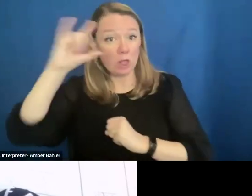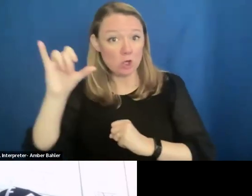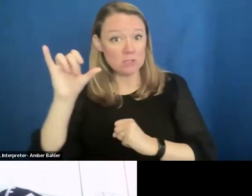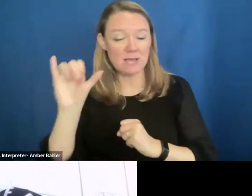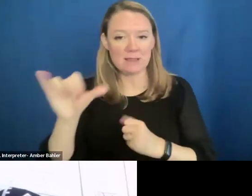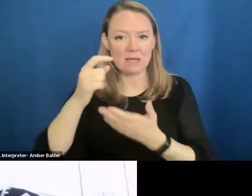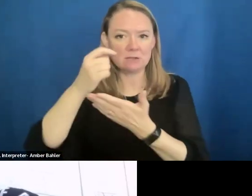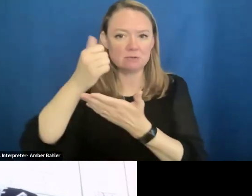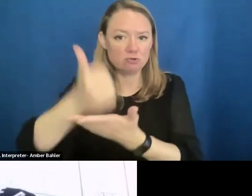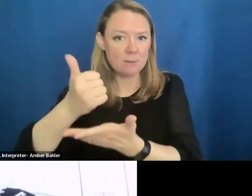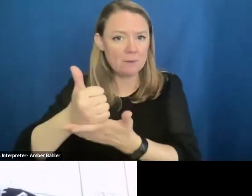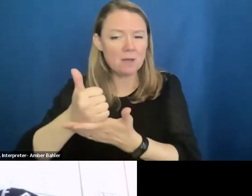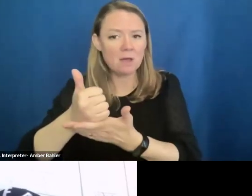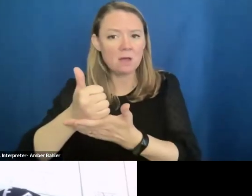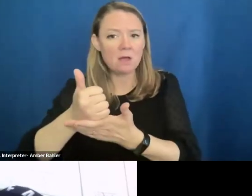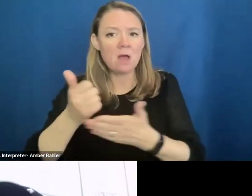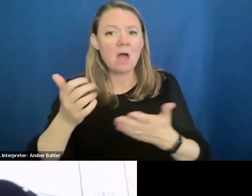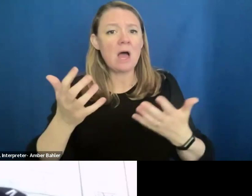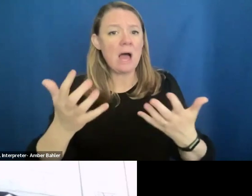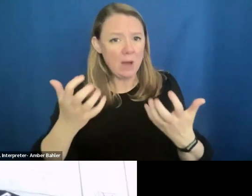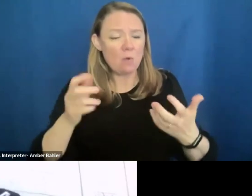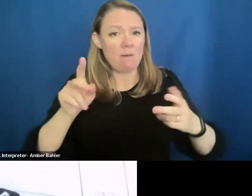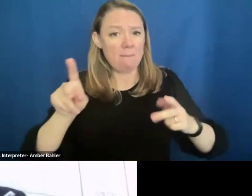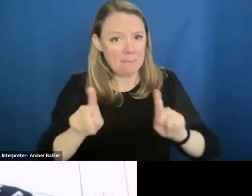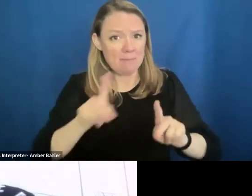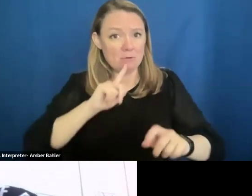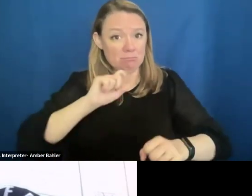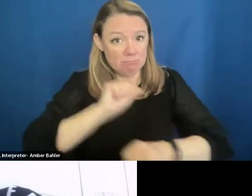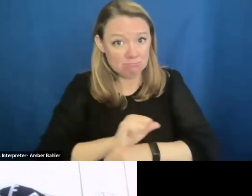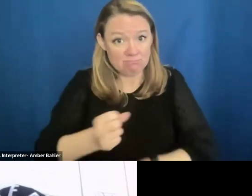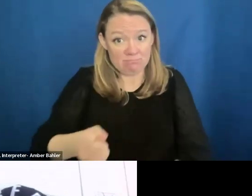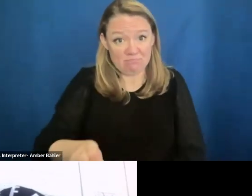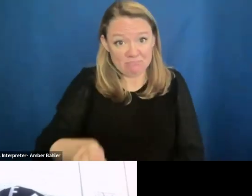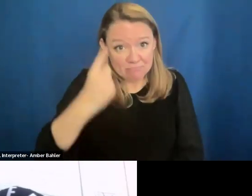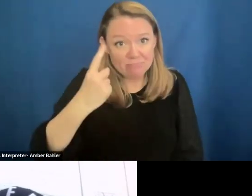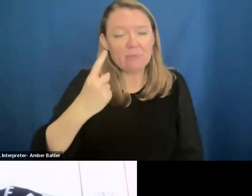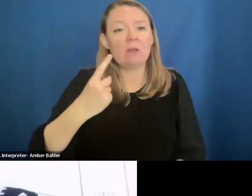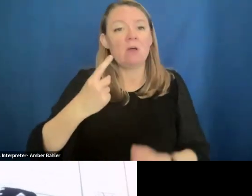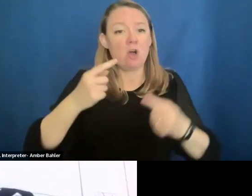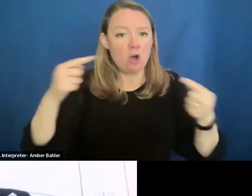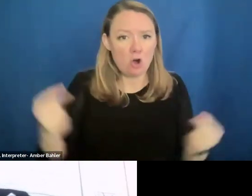want people to have a better understanding of what harm reduction really is. And that can only be done from,